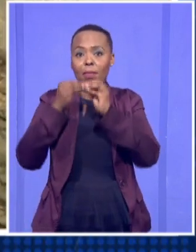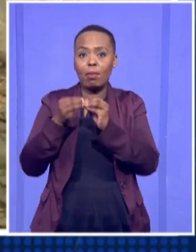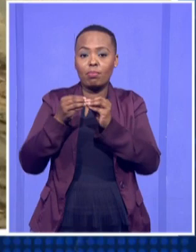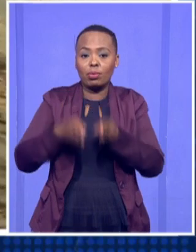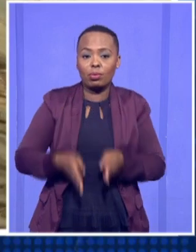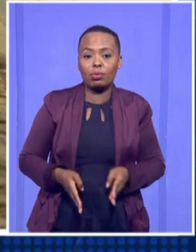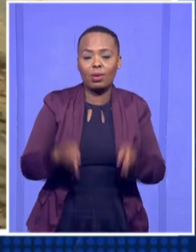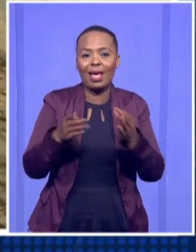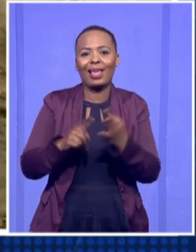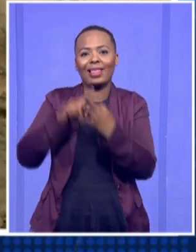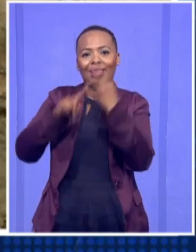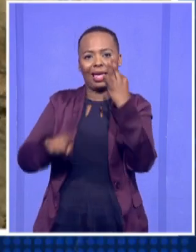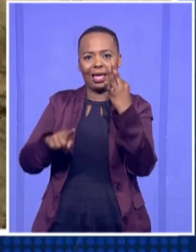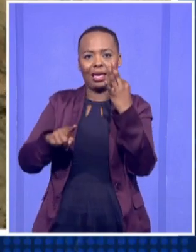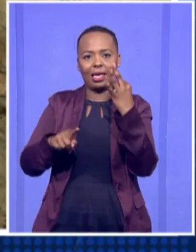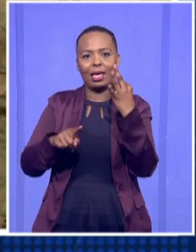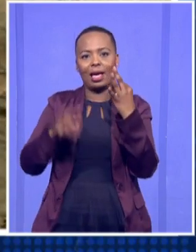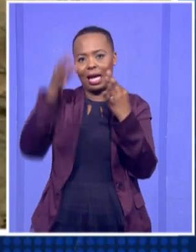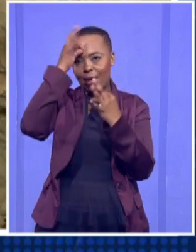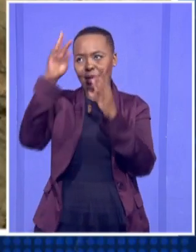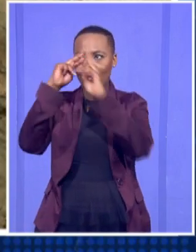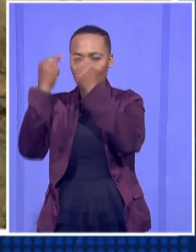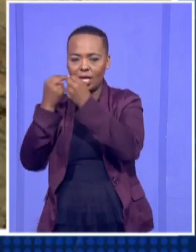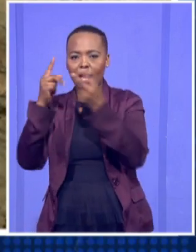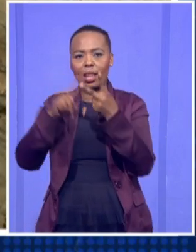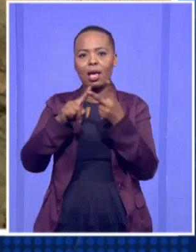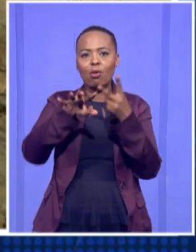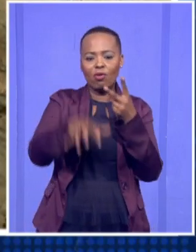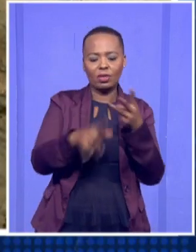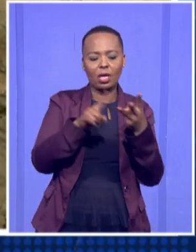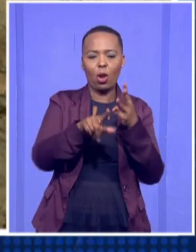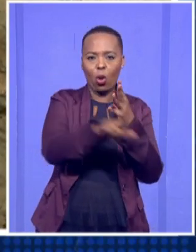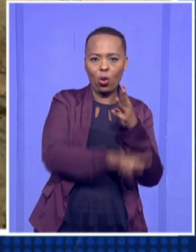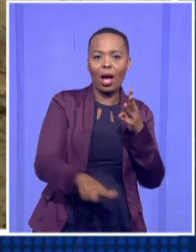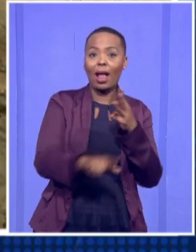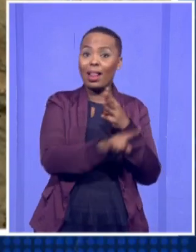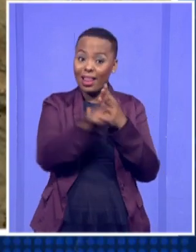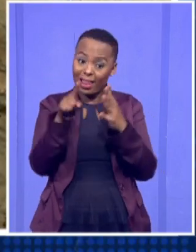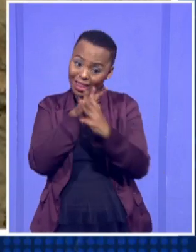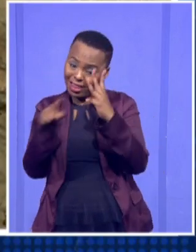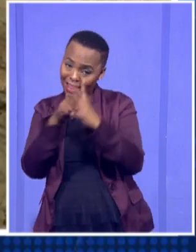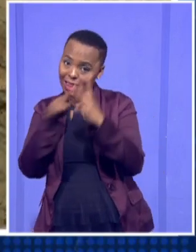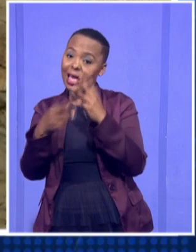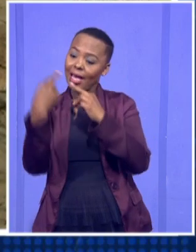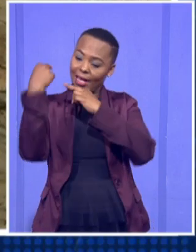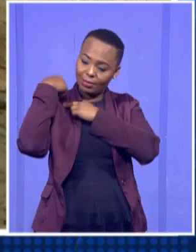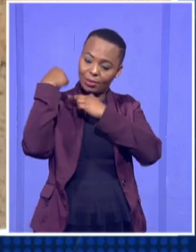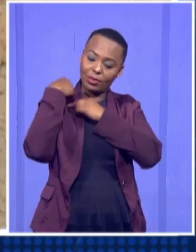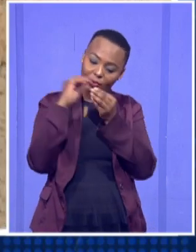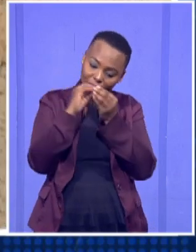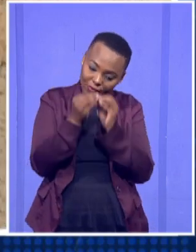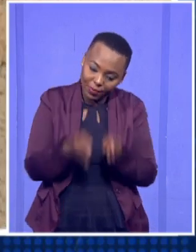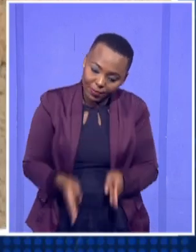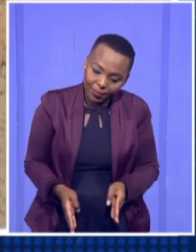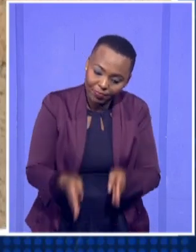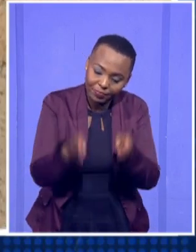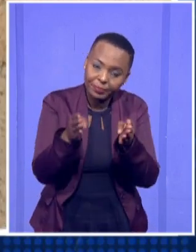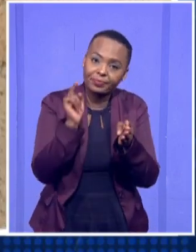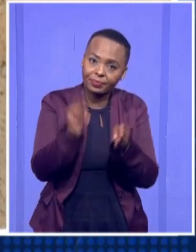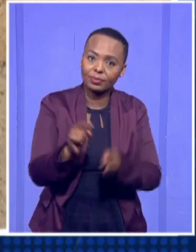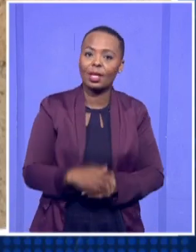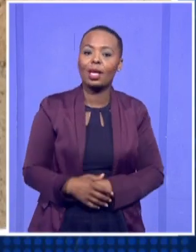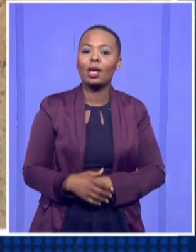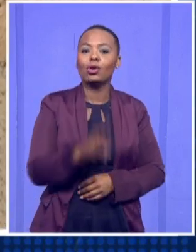three spheres of government, at a national, a provincial, and a local level. In total, there are potentially